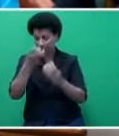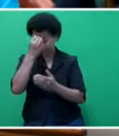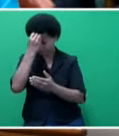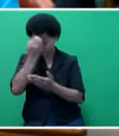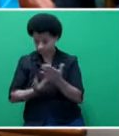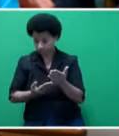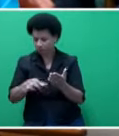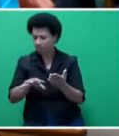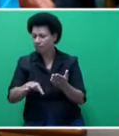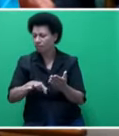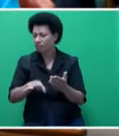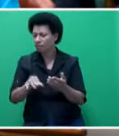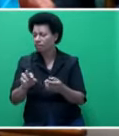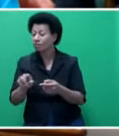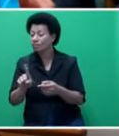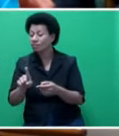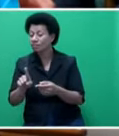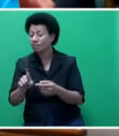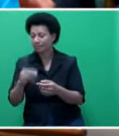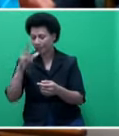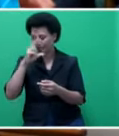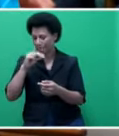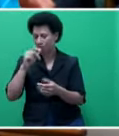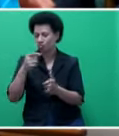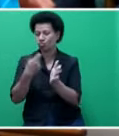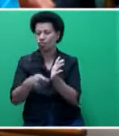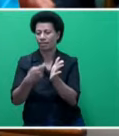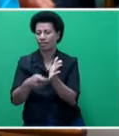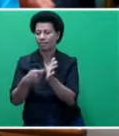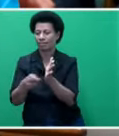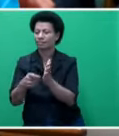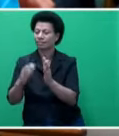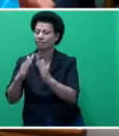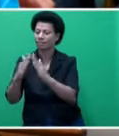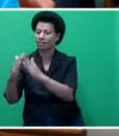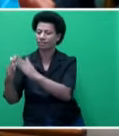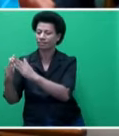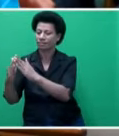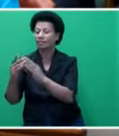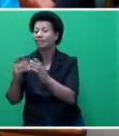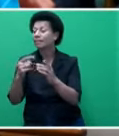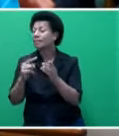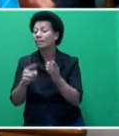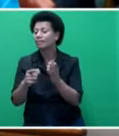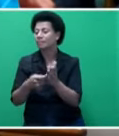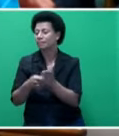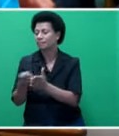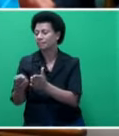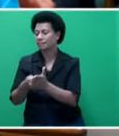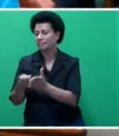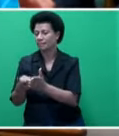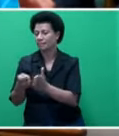of many of them is that they would be able to rent out the apartments, and part of that rental income forms